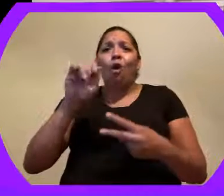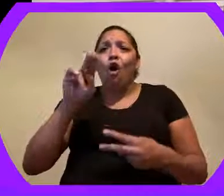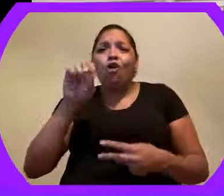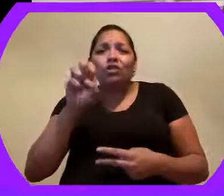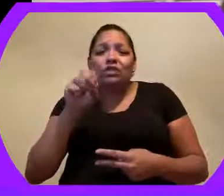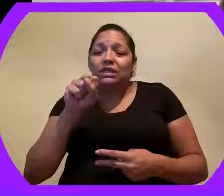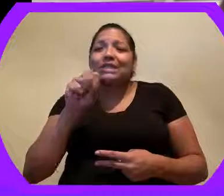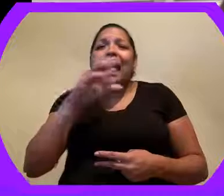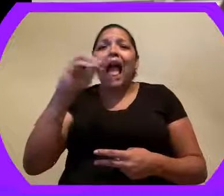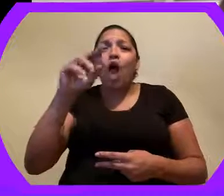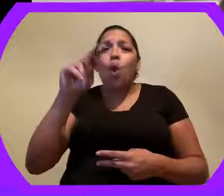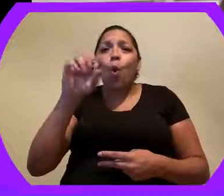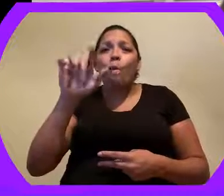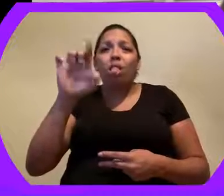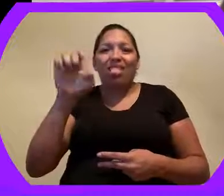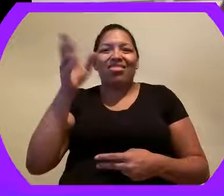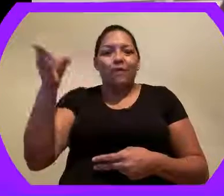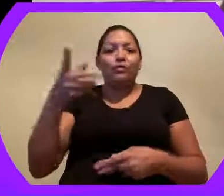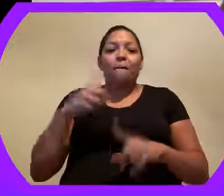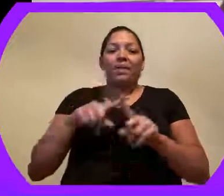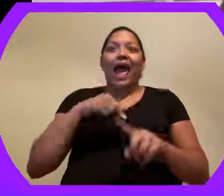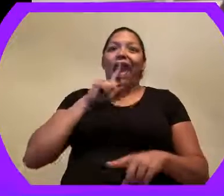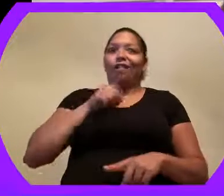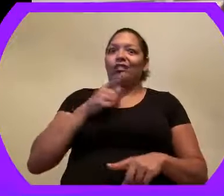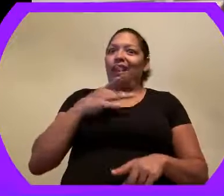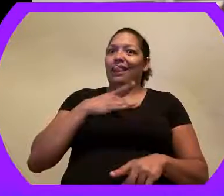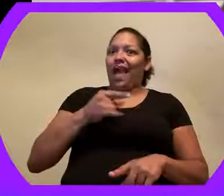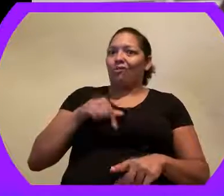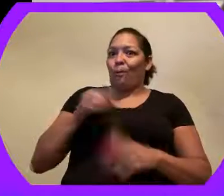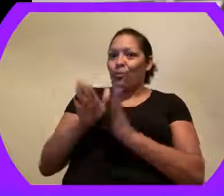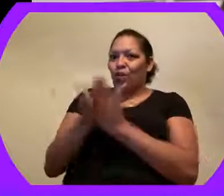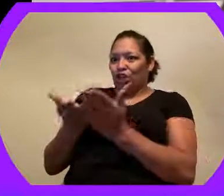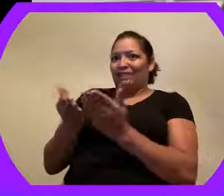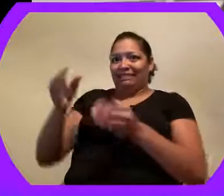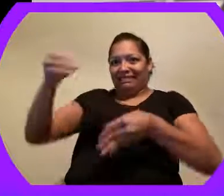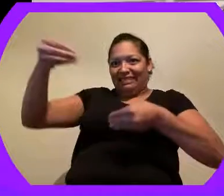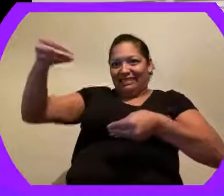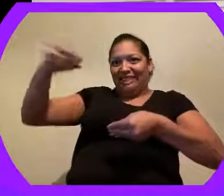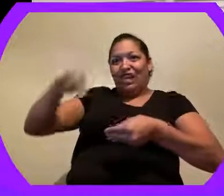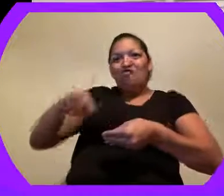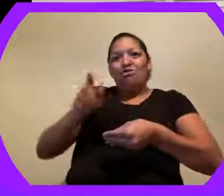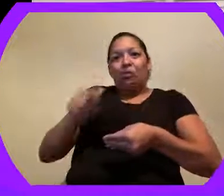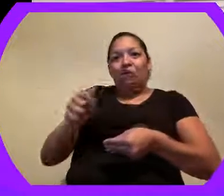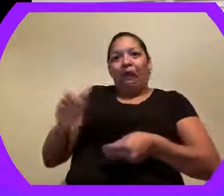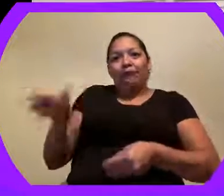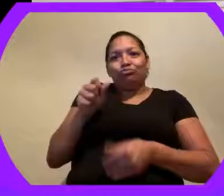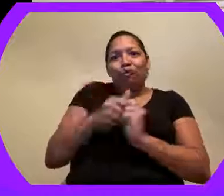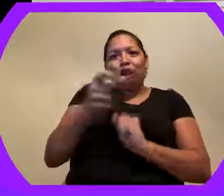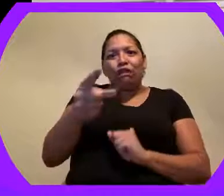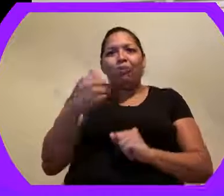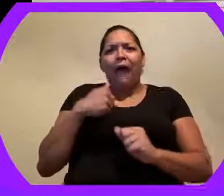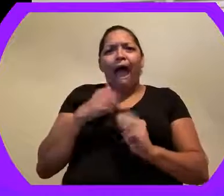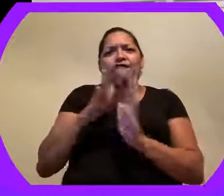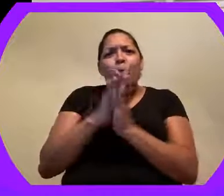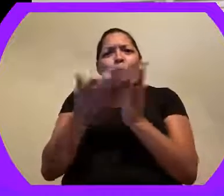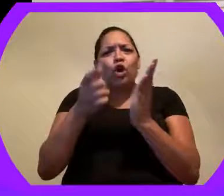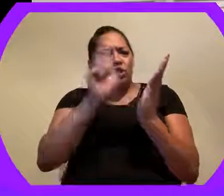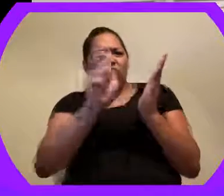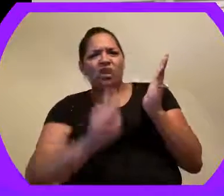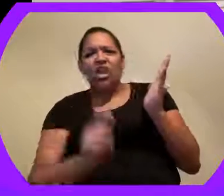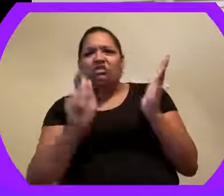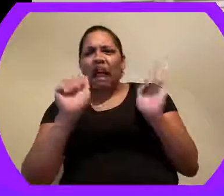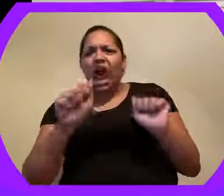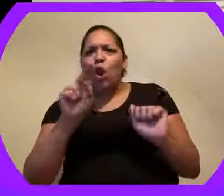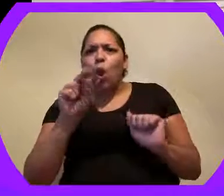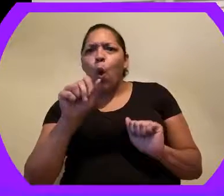Barnes and Nobles and you prefer to get it from there, it is also available there wherever books are sold. Actually, I do like the physical copy because it's smaller. You can carry it with you wherever you go. There's a